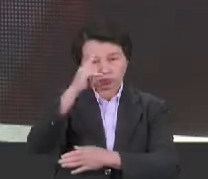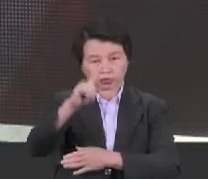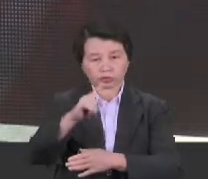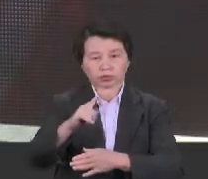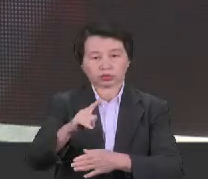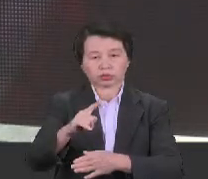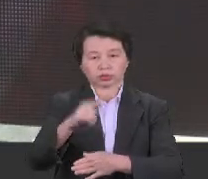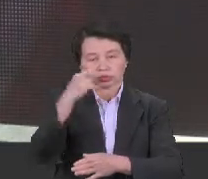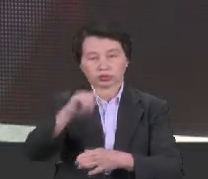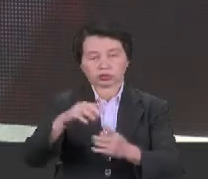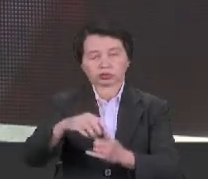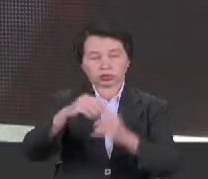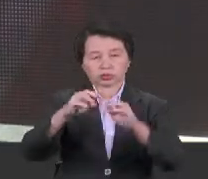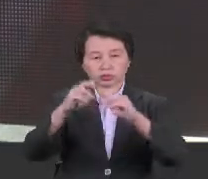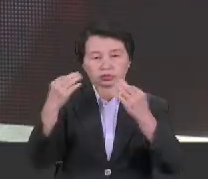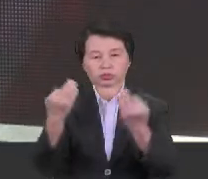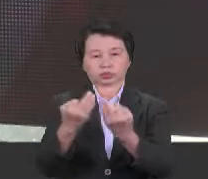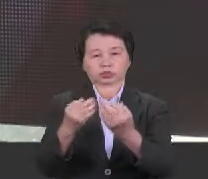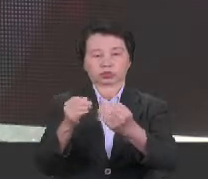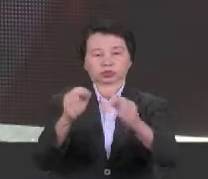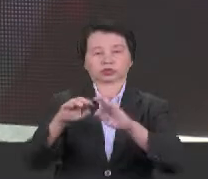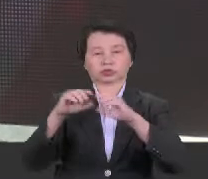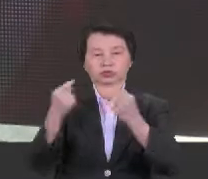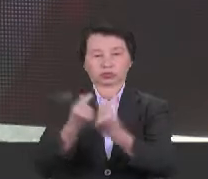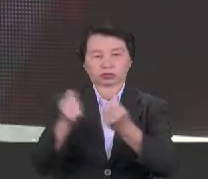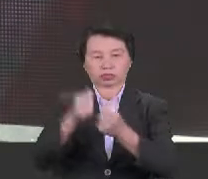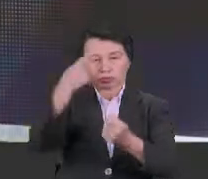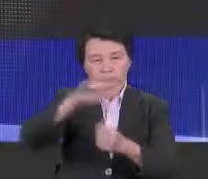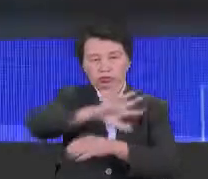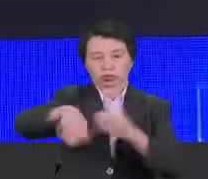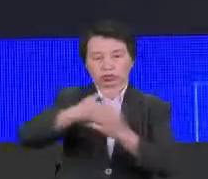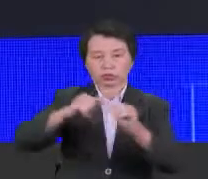bolster Malaysia's unique value proposition to all stakeholders.